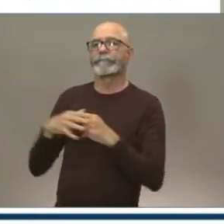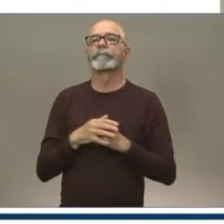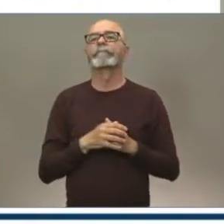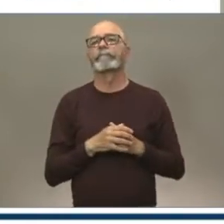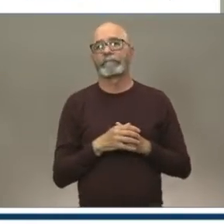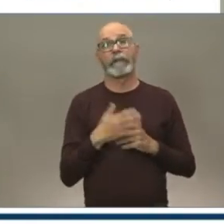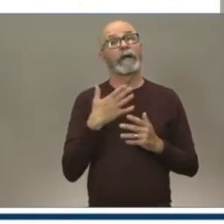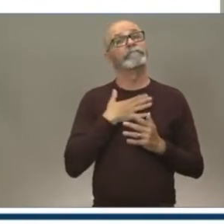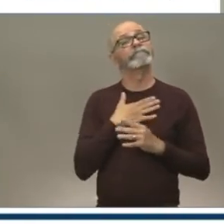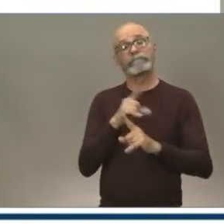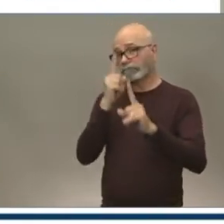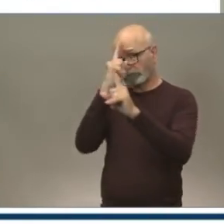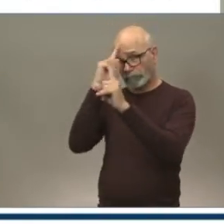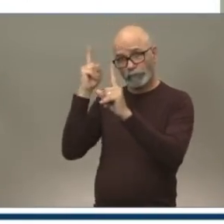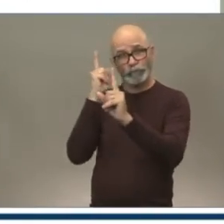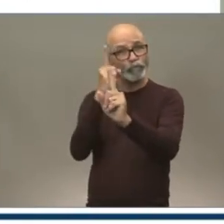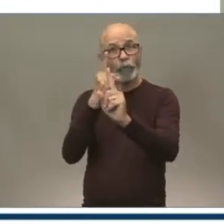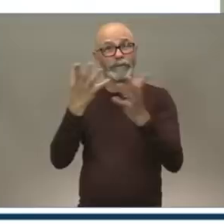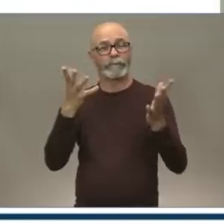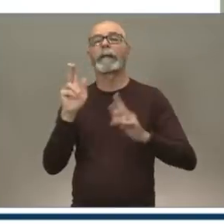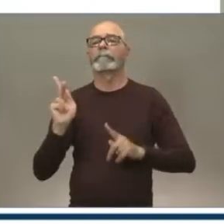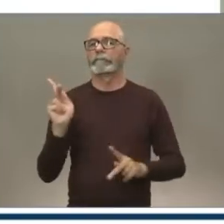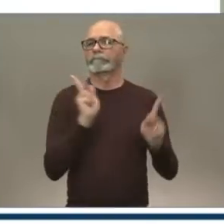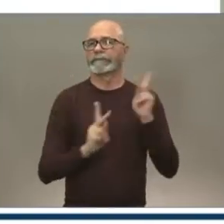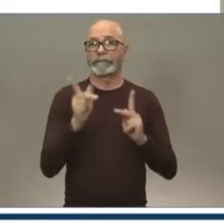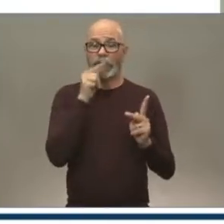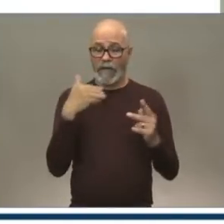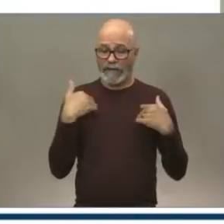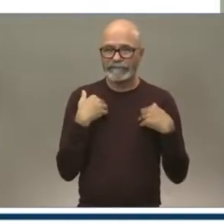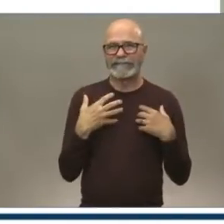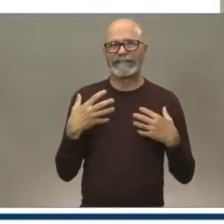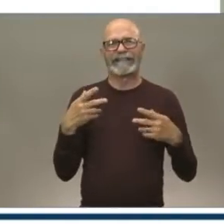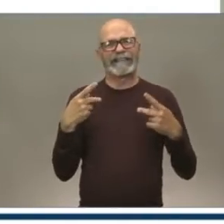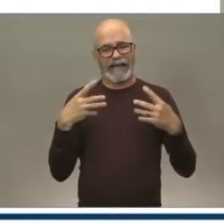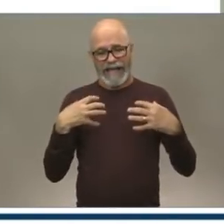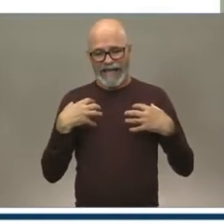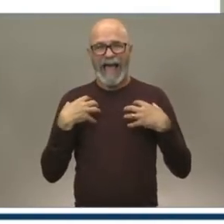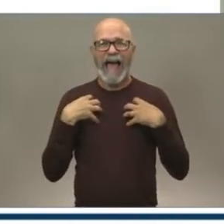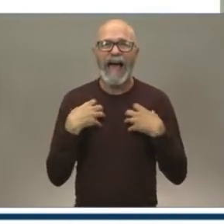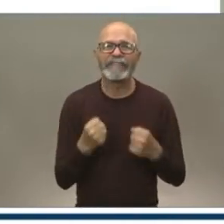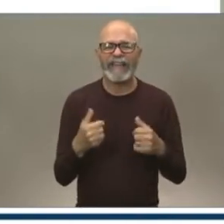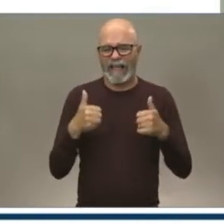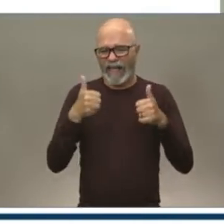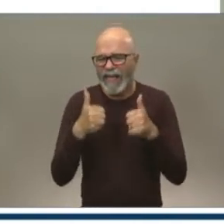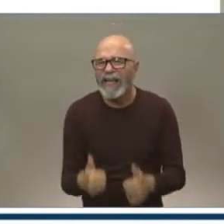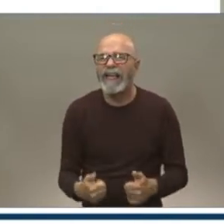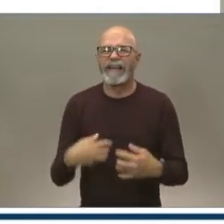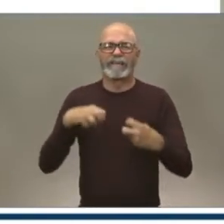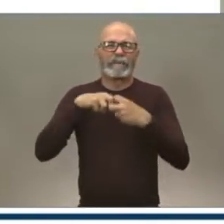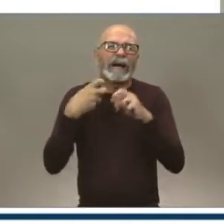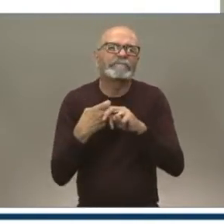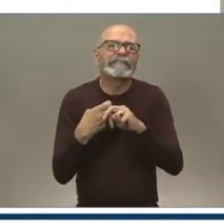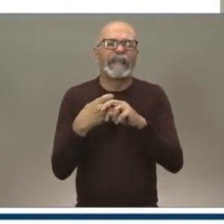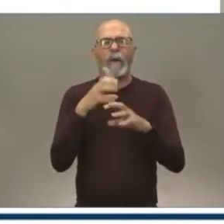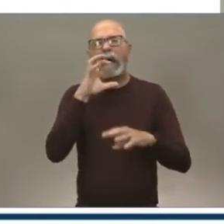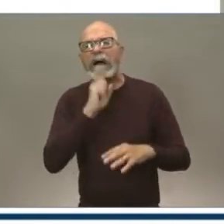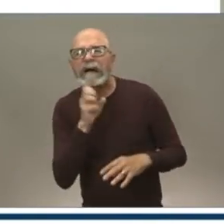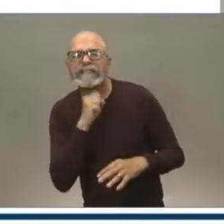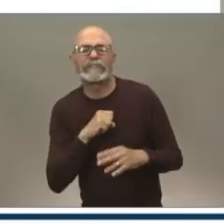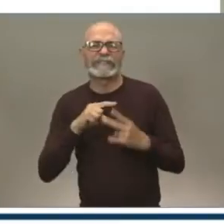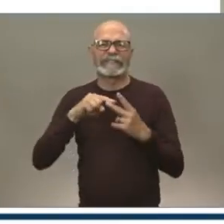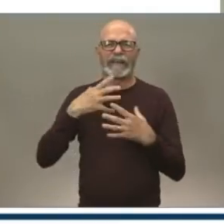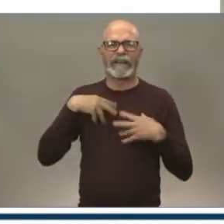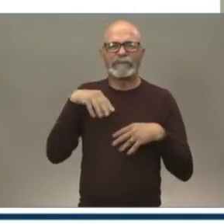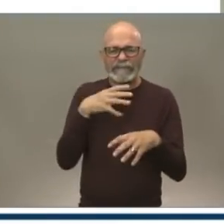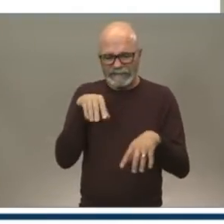vulnerable citizens to be vaccinated based on the need to maintain the health system and risk factors, especially age. These groups